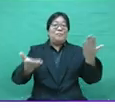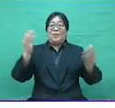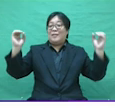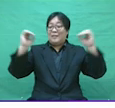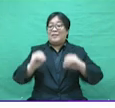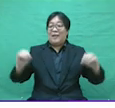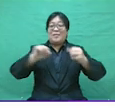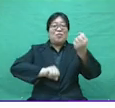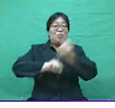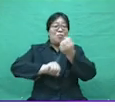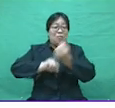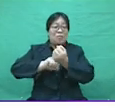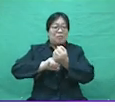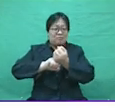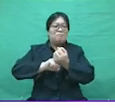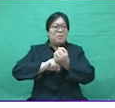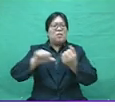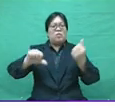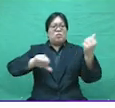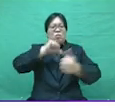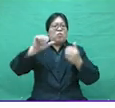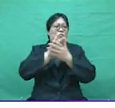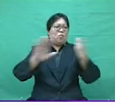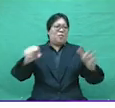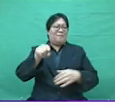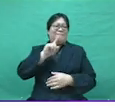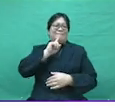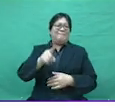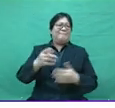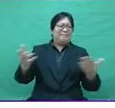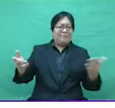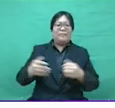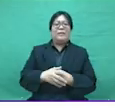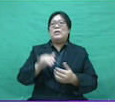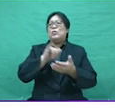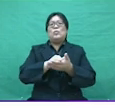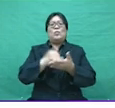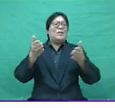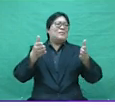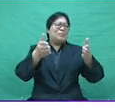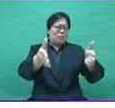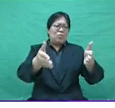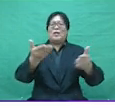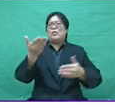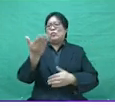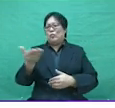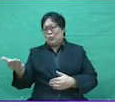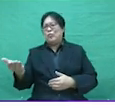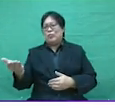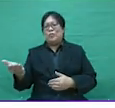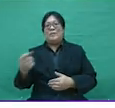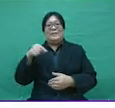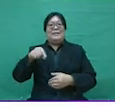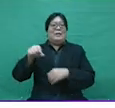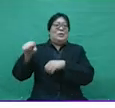have sufficient support. So the social security was really the tunnel, the tool which